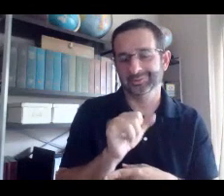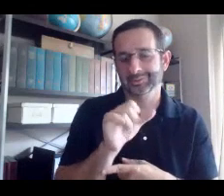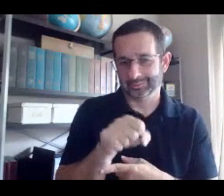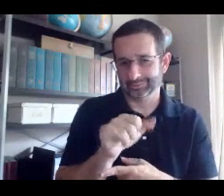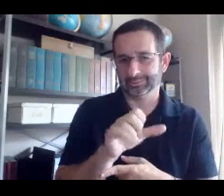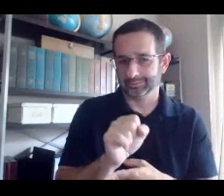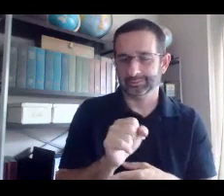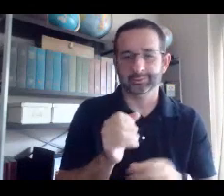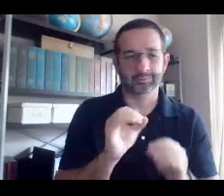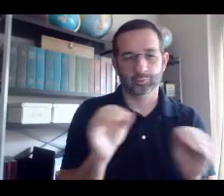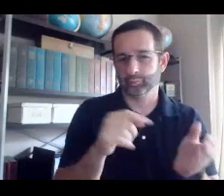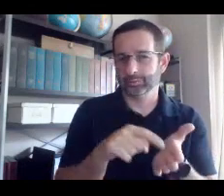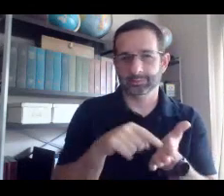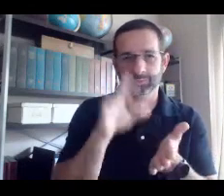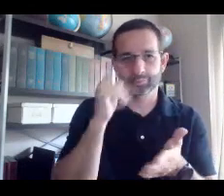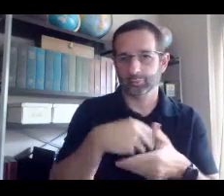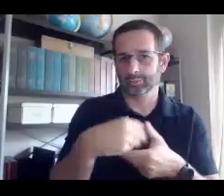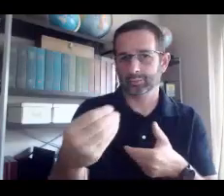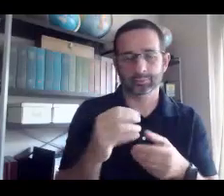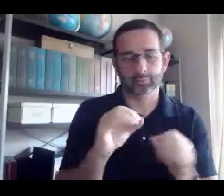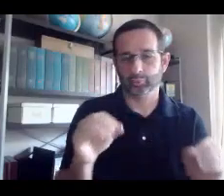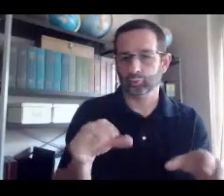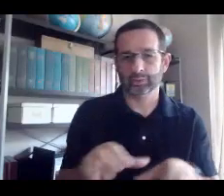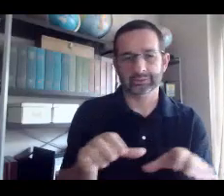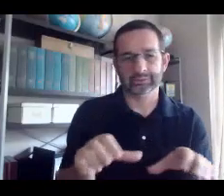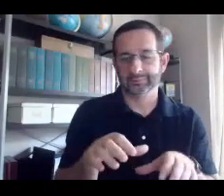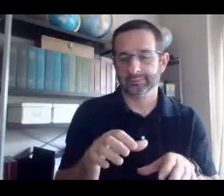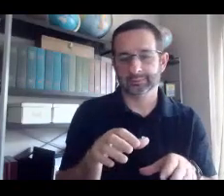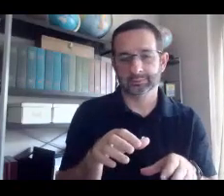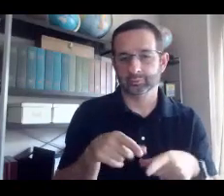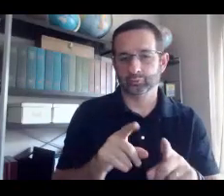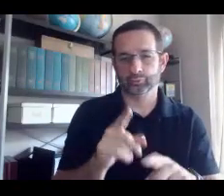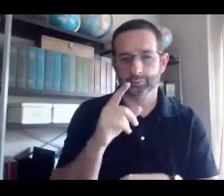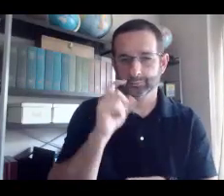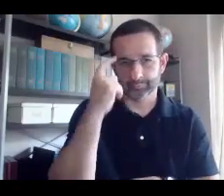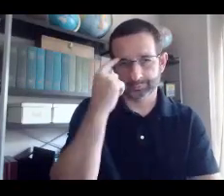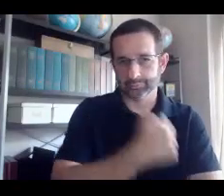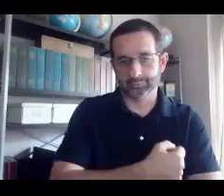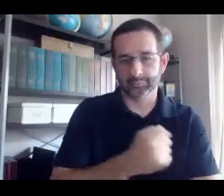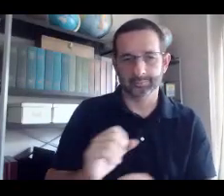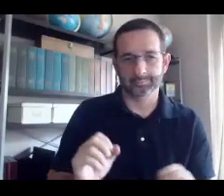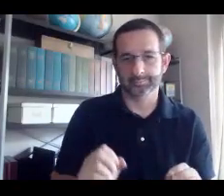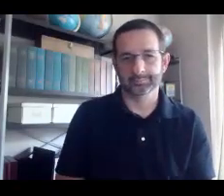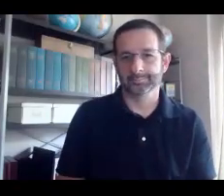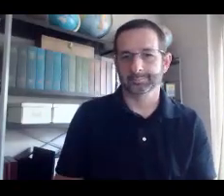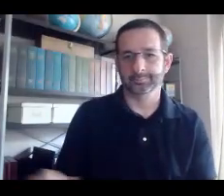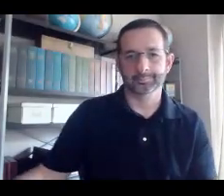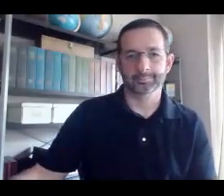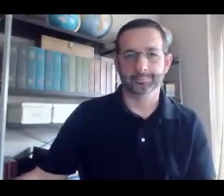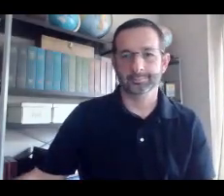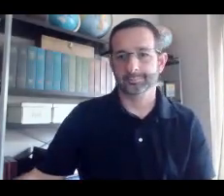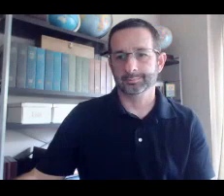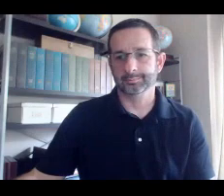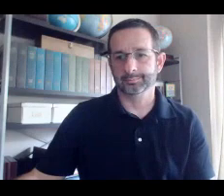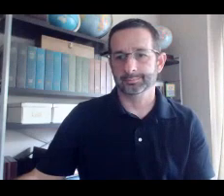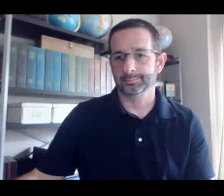impact payments? And the answer is yes, it will. No payments will be going out if there is a government shutdown.